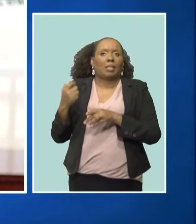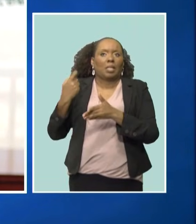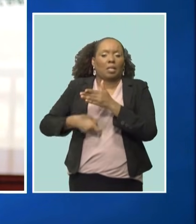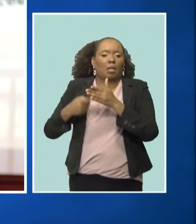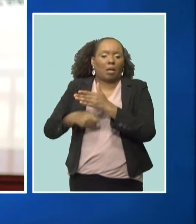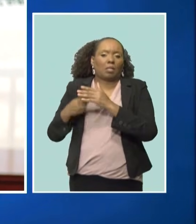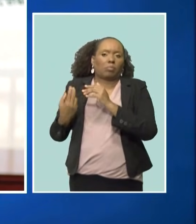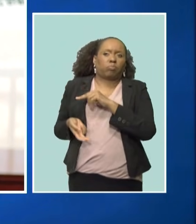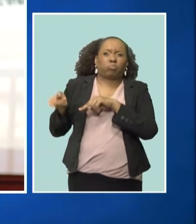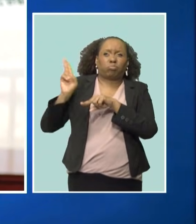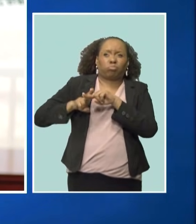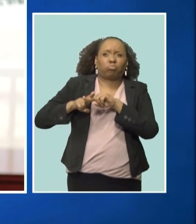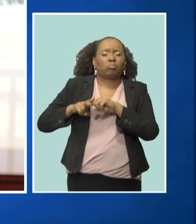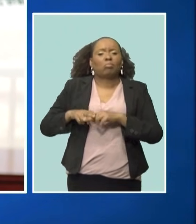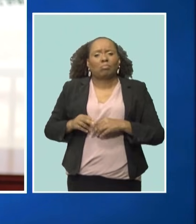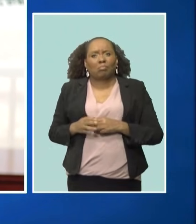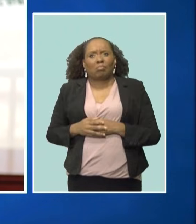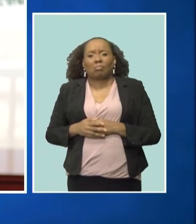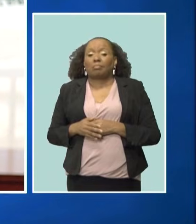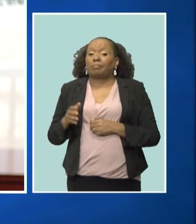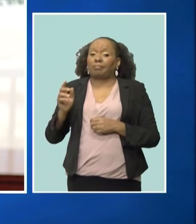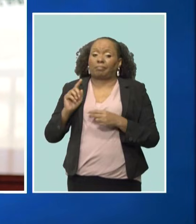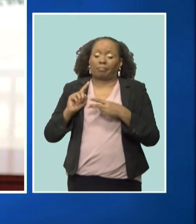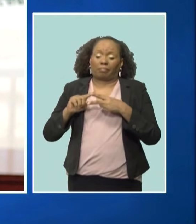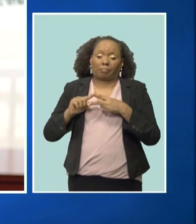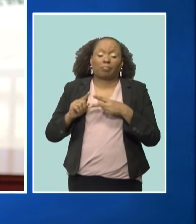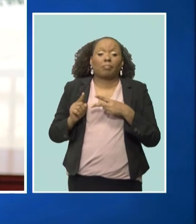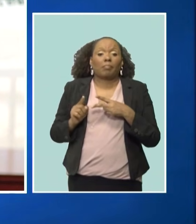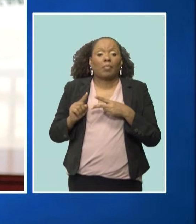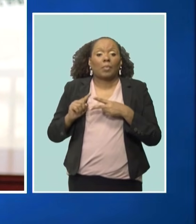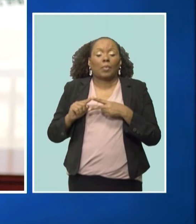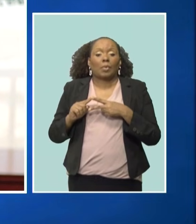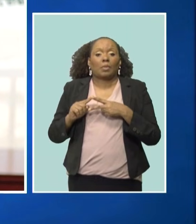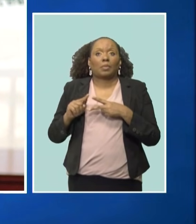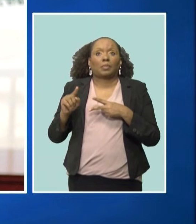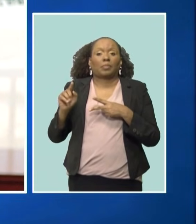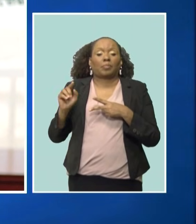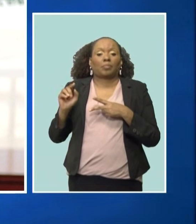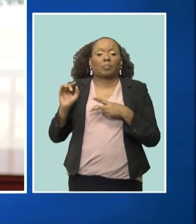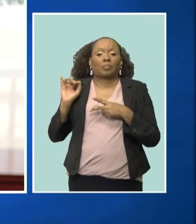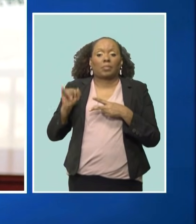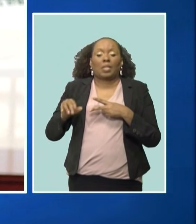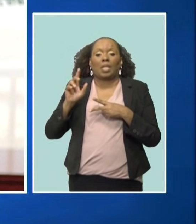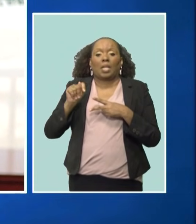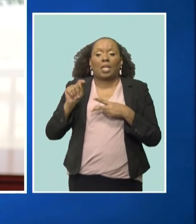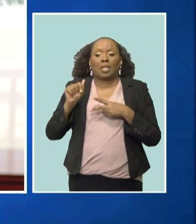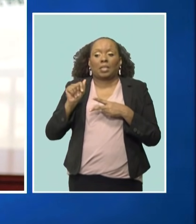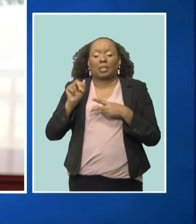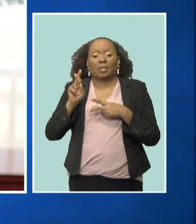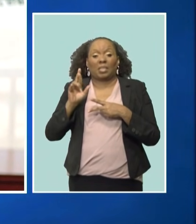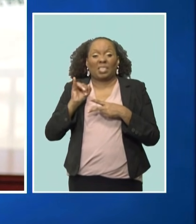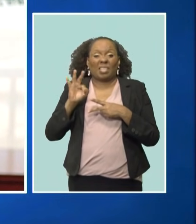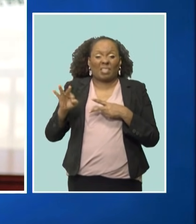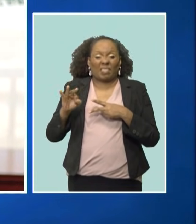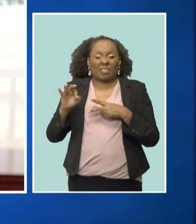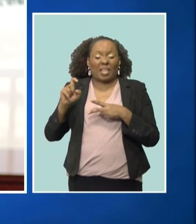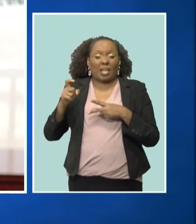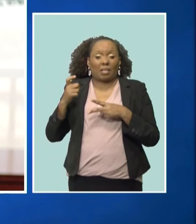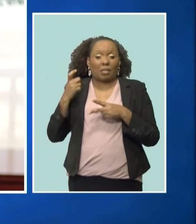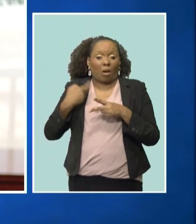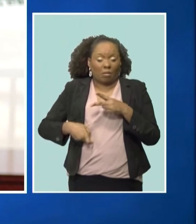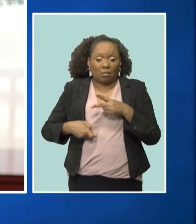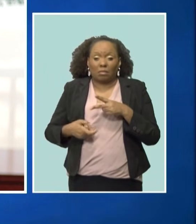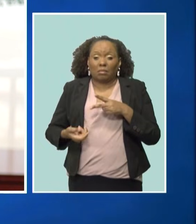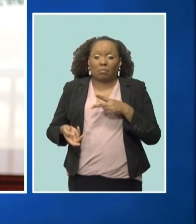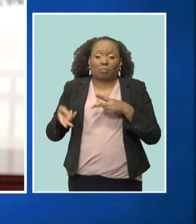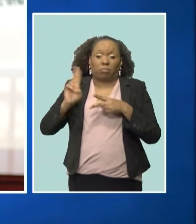impact will be felt in two ways. One, it'll be the impact of the tariff itself. And then secondly, there should